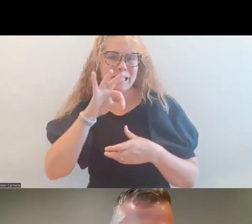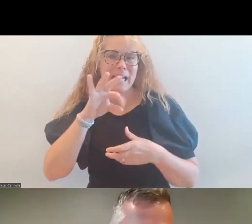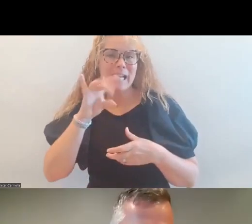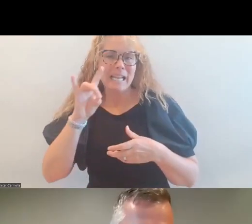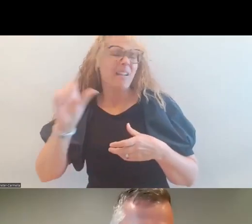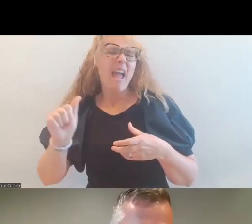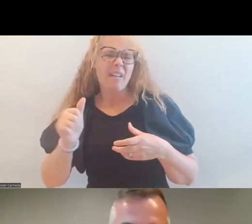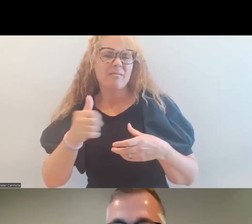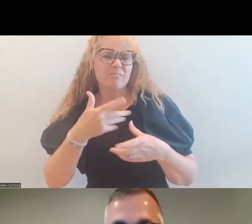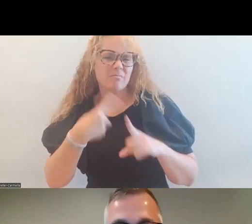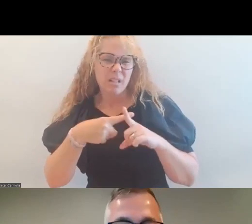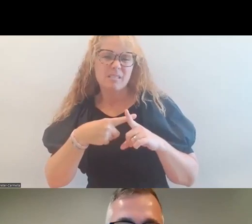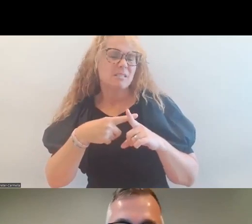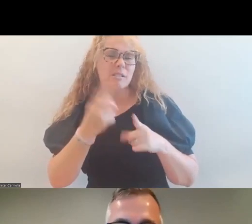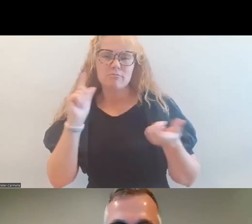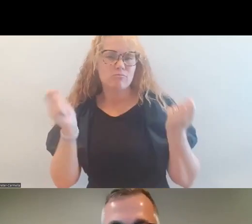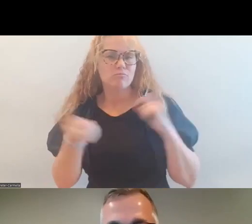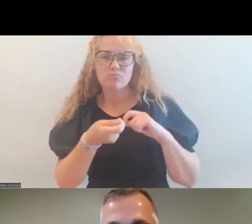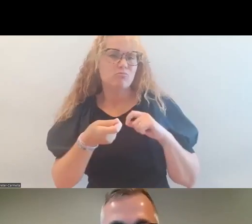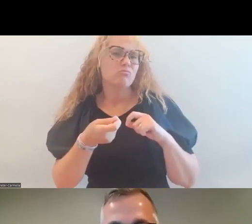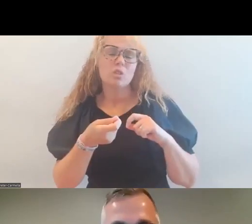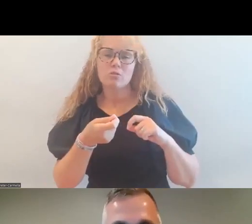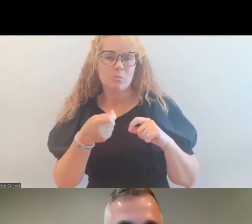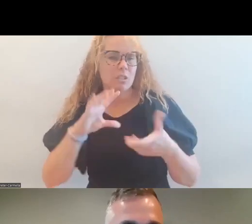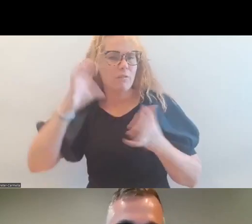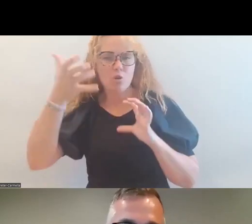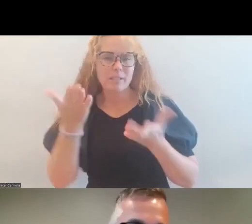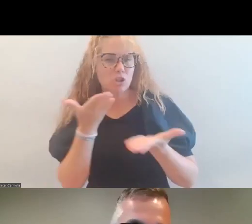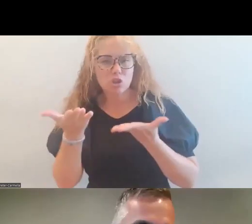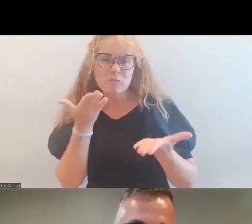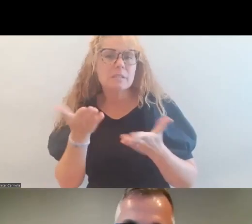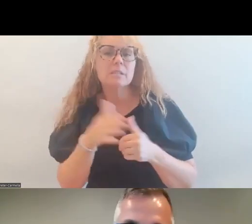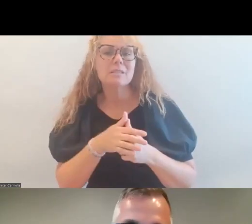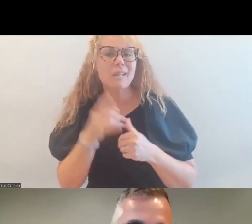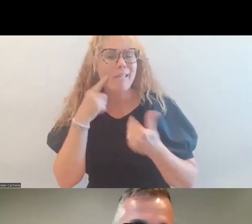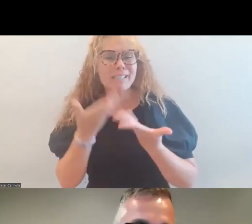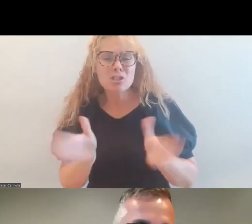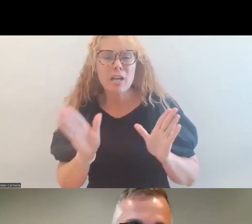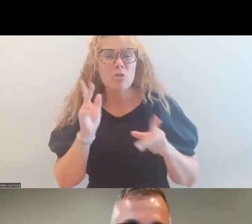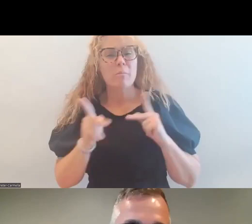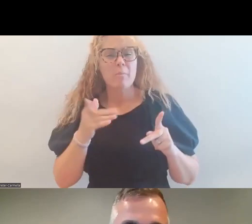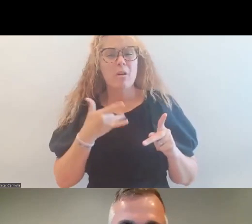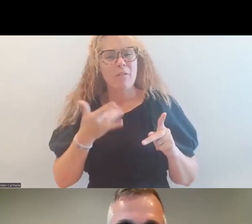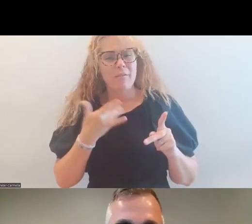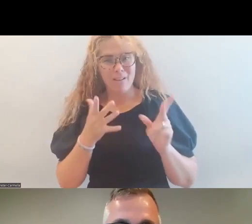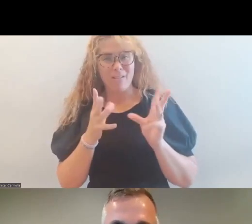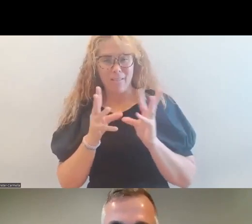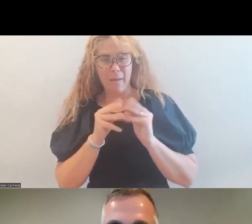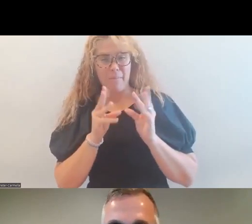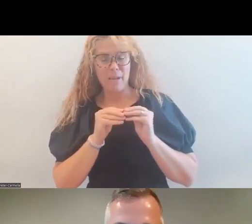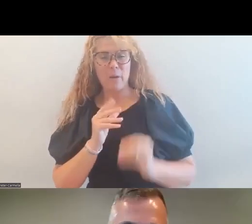broader transformation of crisis services. I think in general, people found the convening